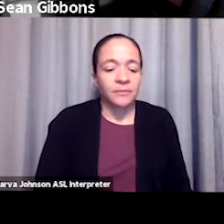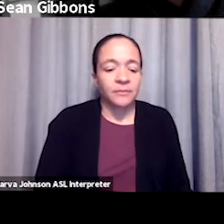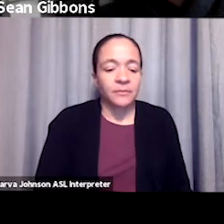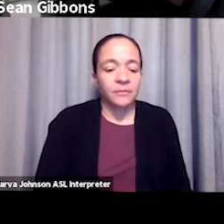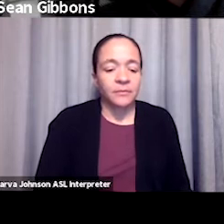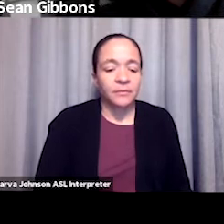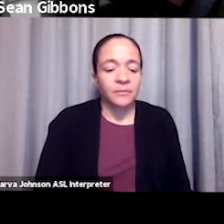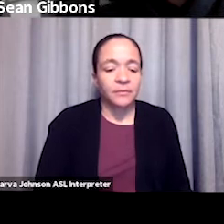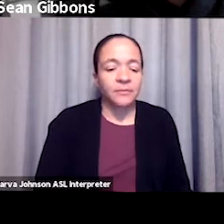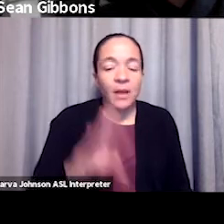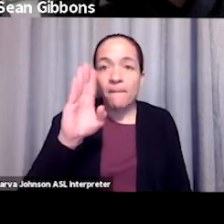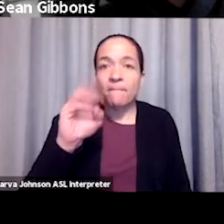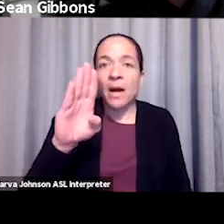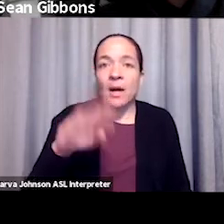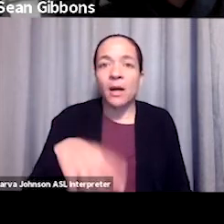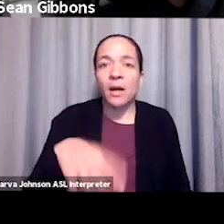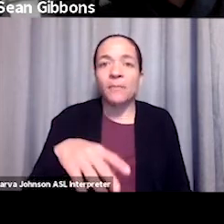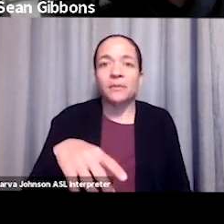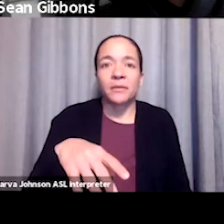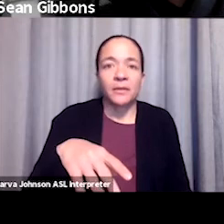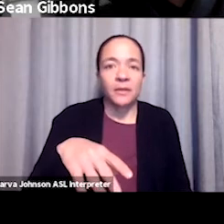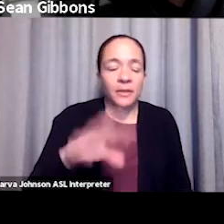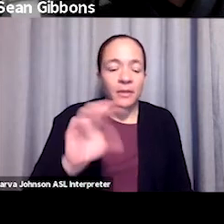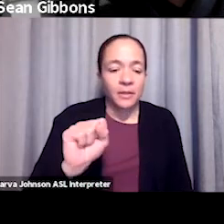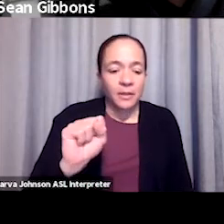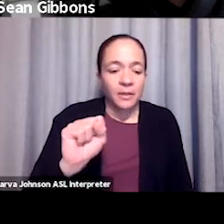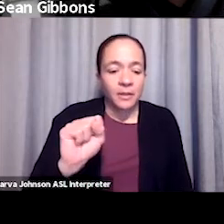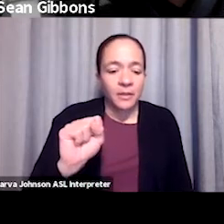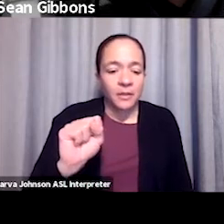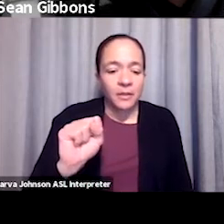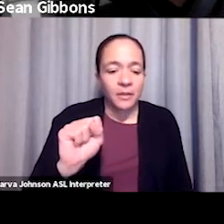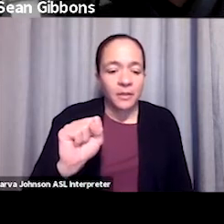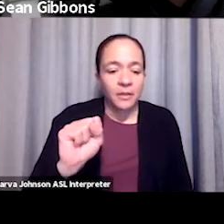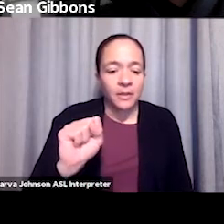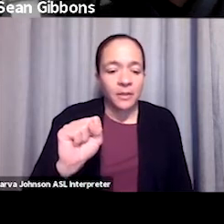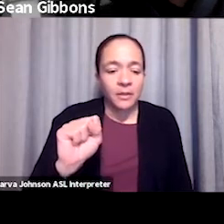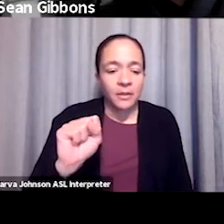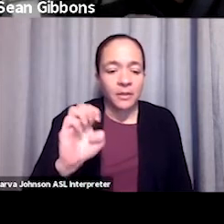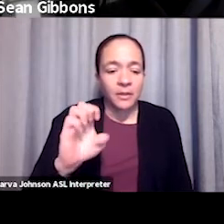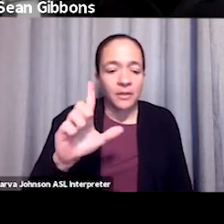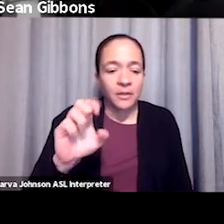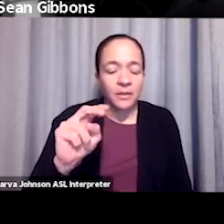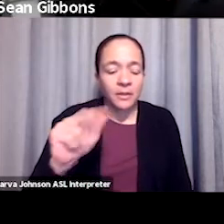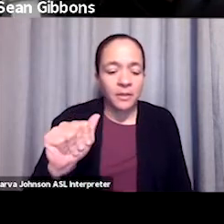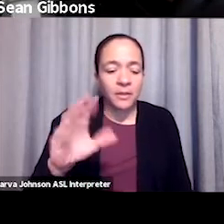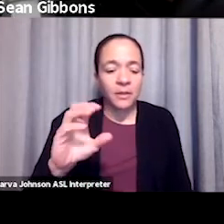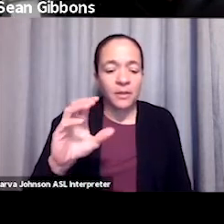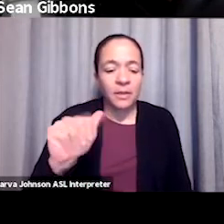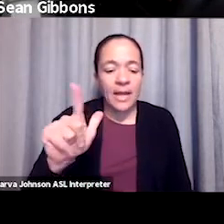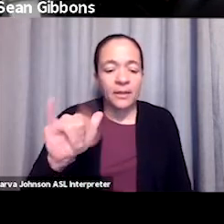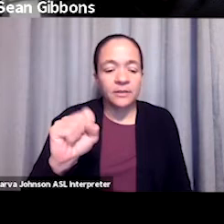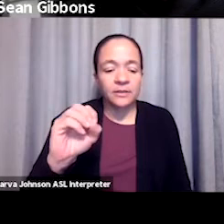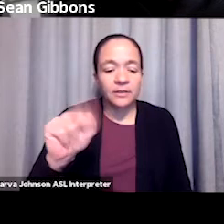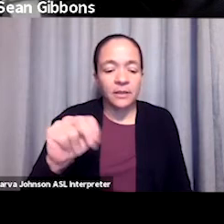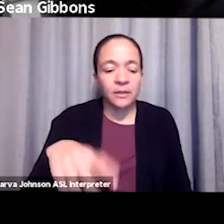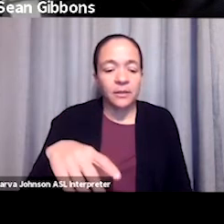Vanessa and Bob, Seema, Judy, Elizabeth, Allison, Mauricio. Thank you very, very much.